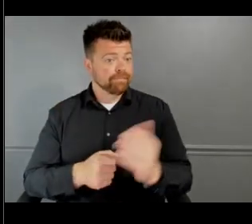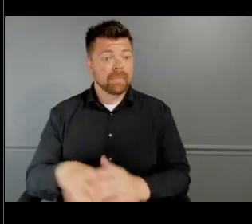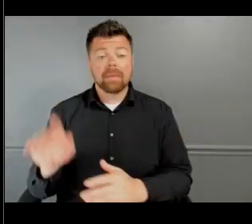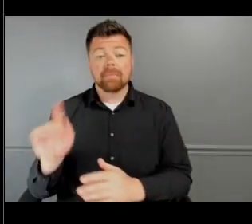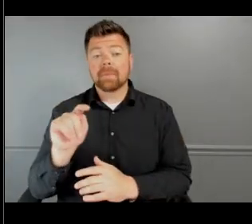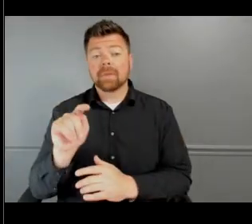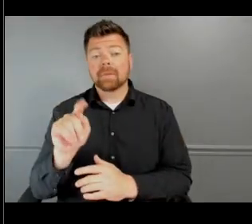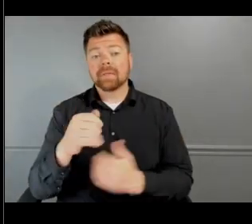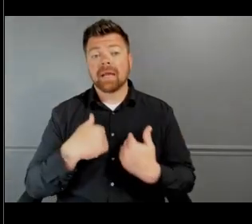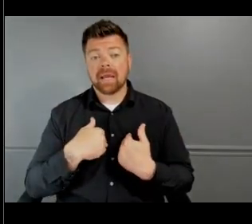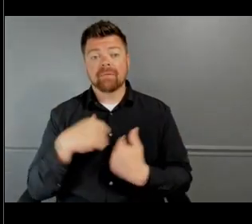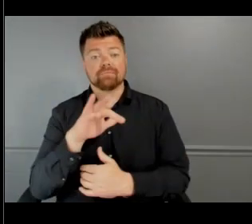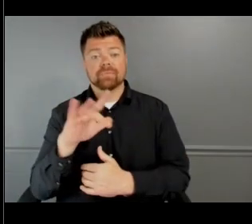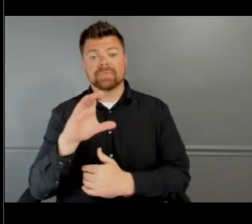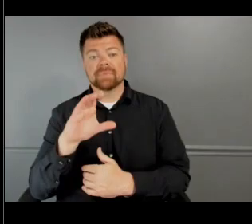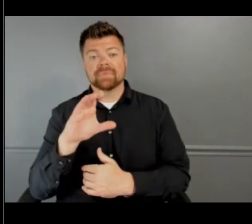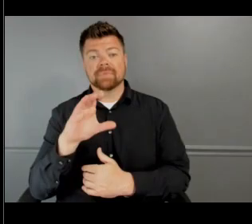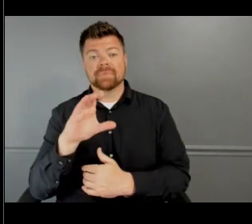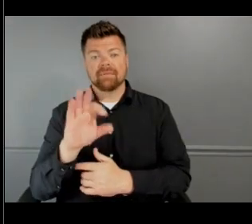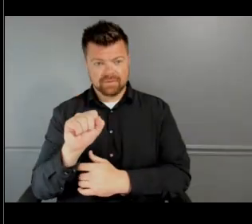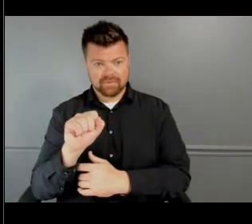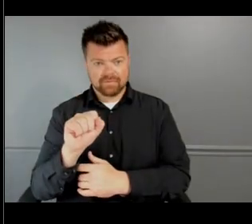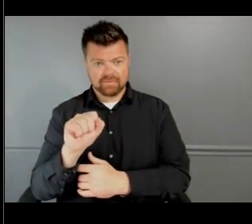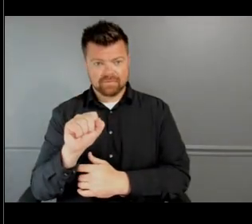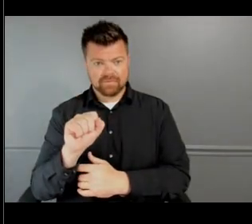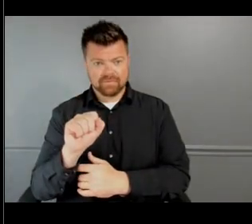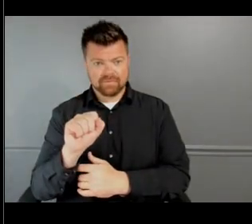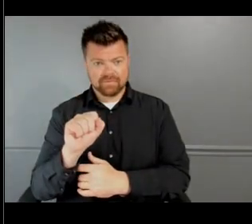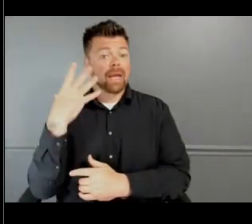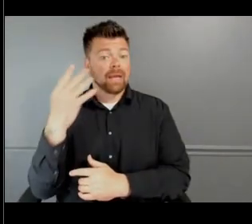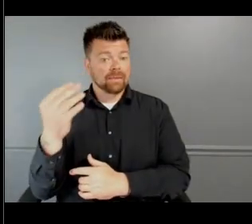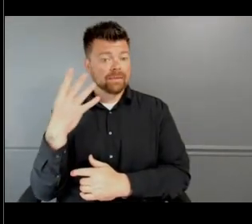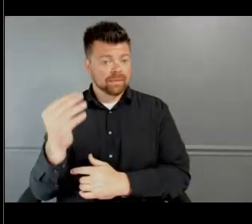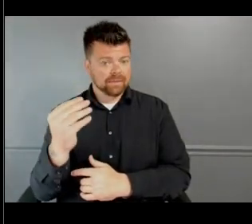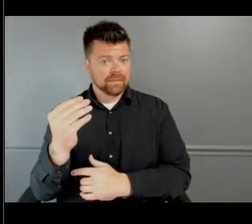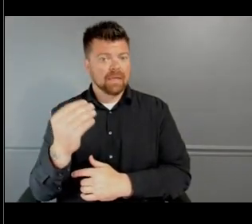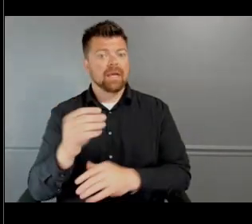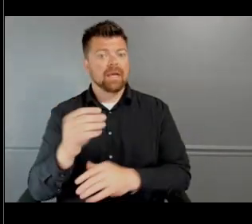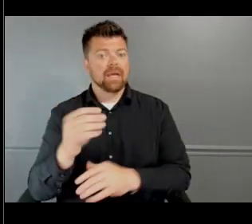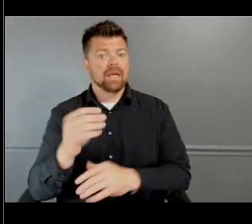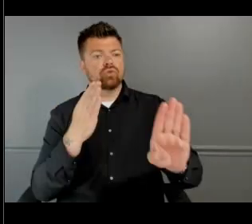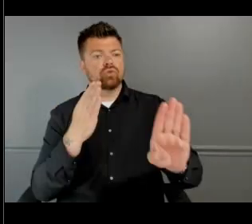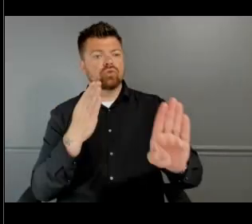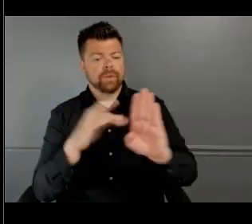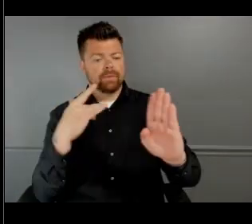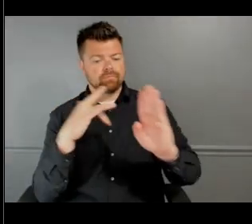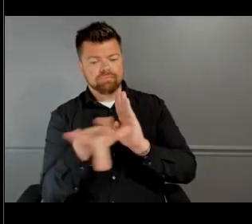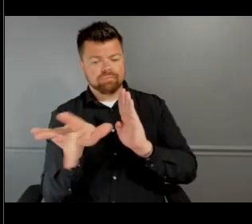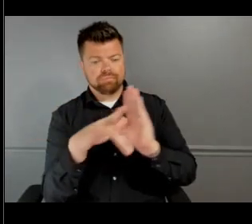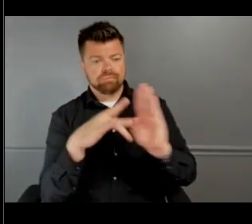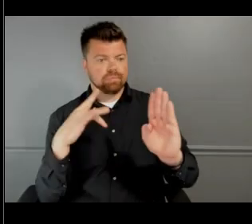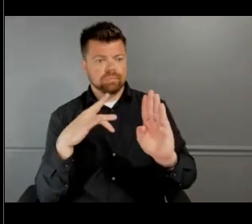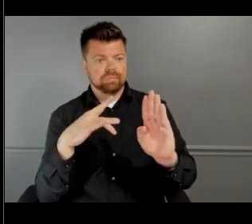bathrooms must have a blank, clear floor space outside the swing of the door.